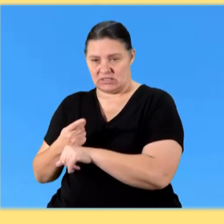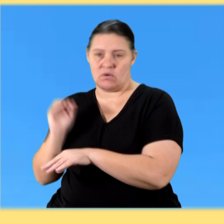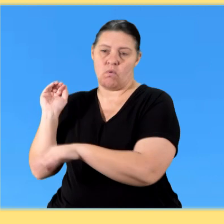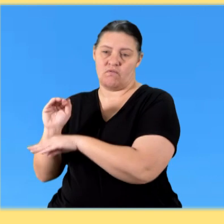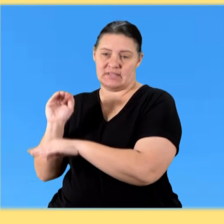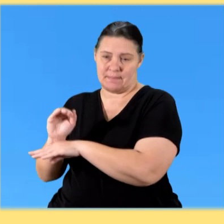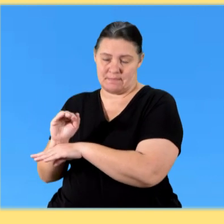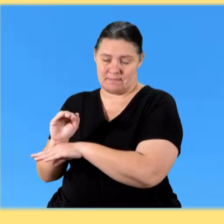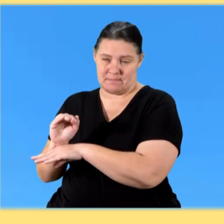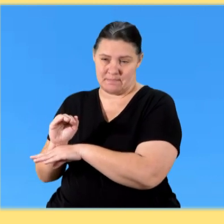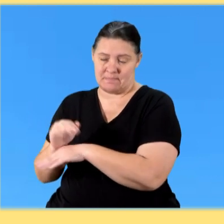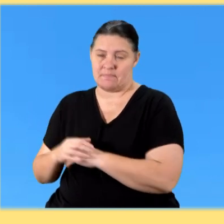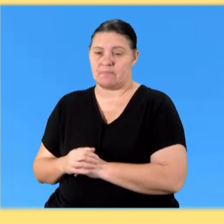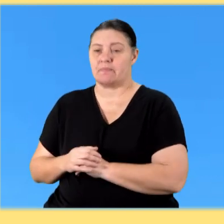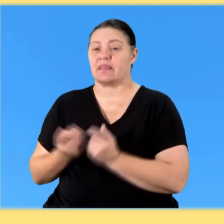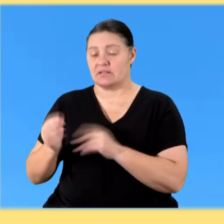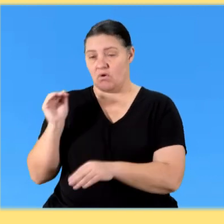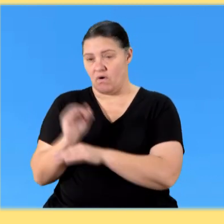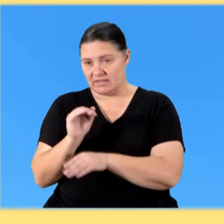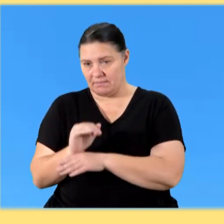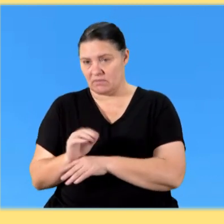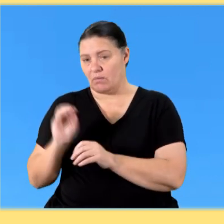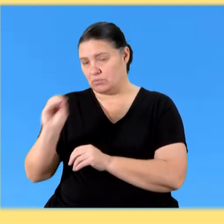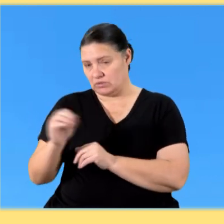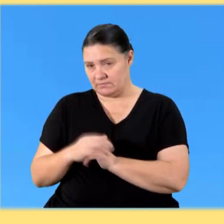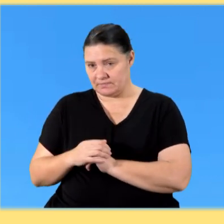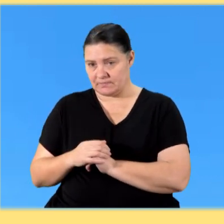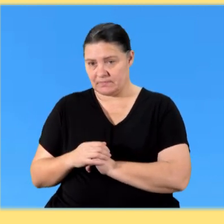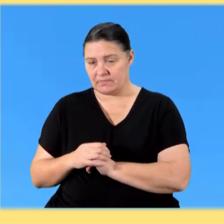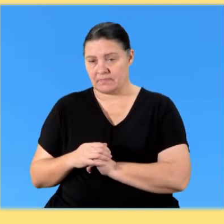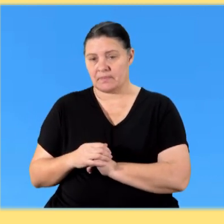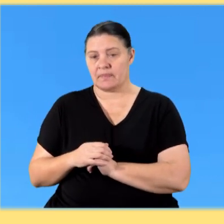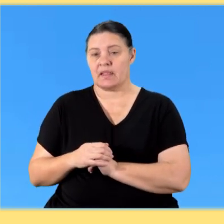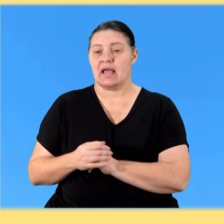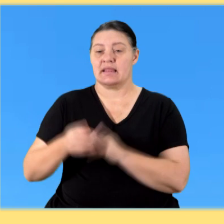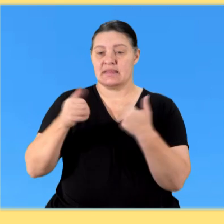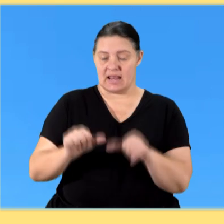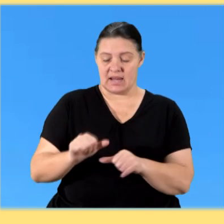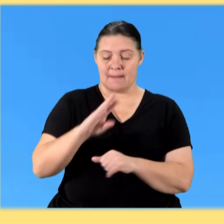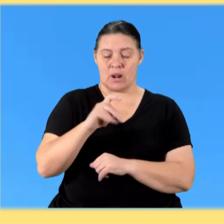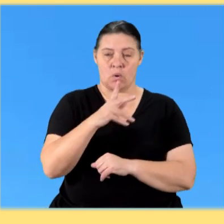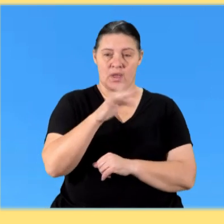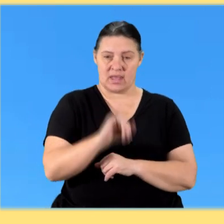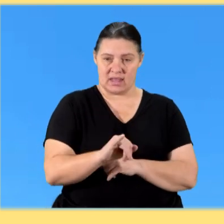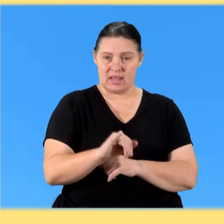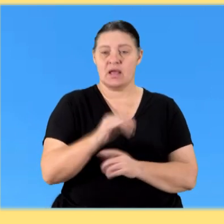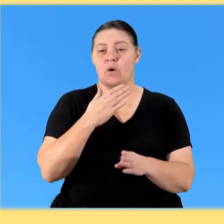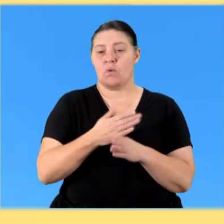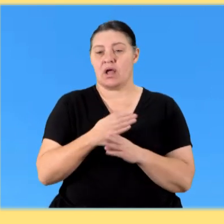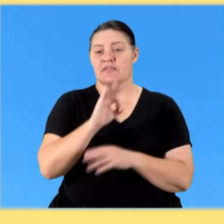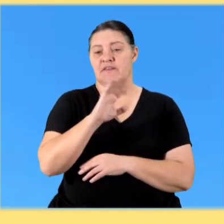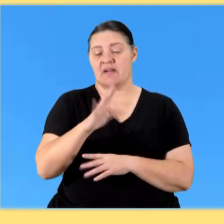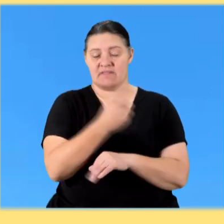hours overtime. This is overtime. I'm just going to put it like that. And then Baloyi worked